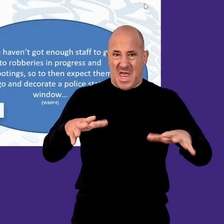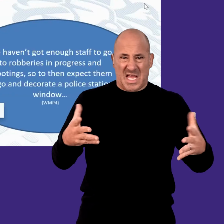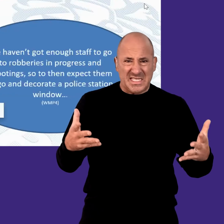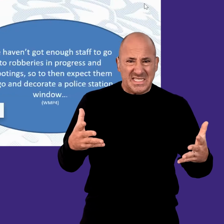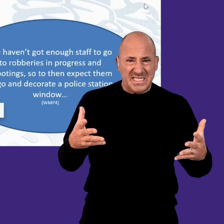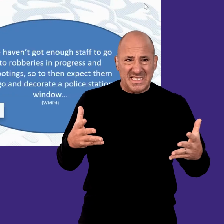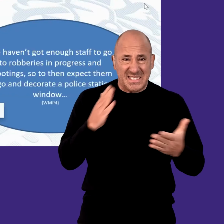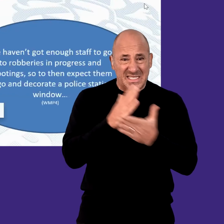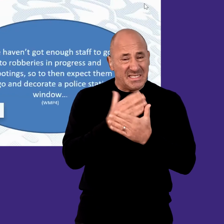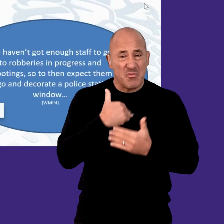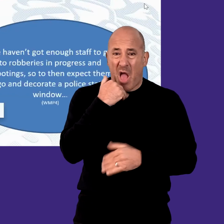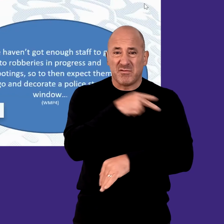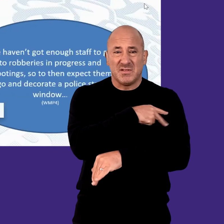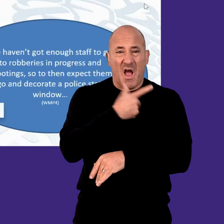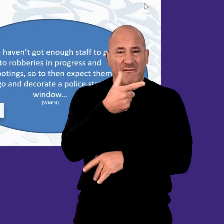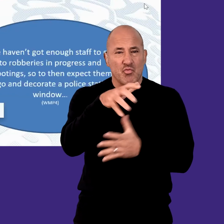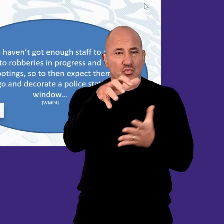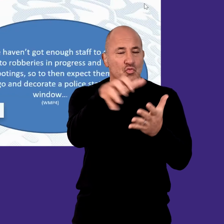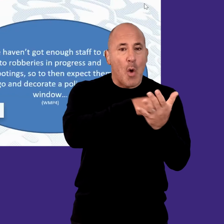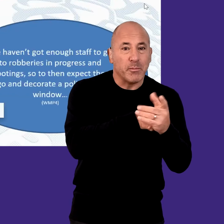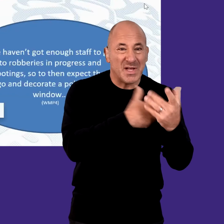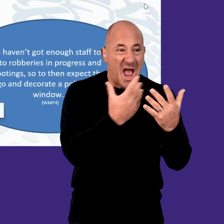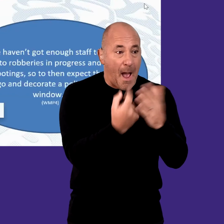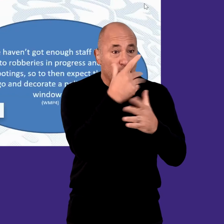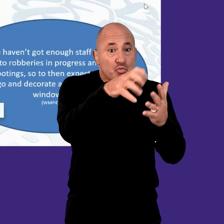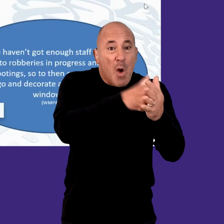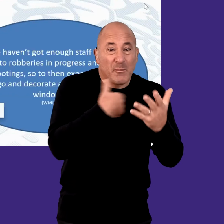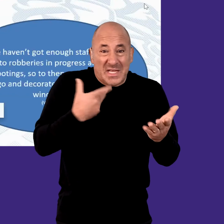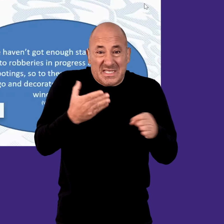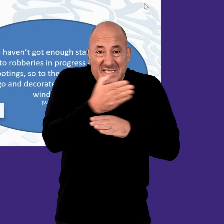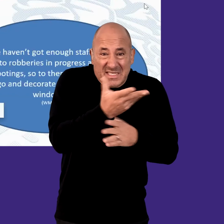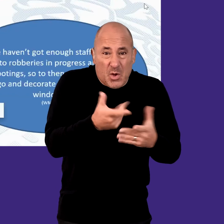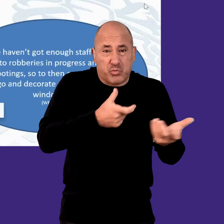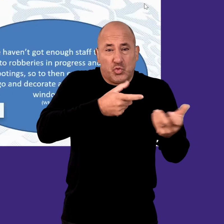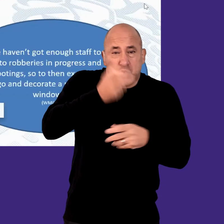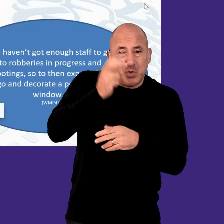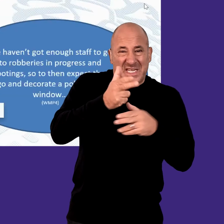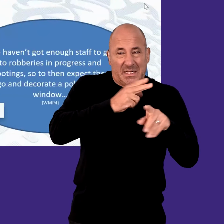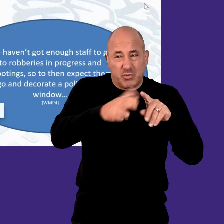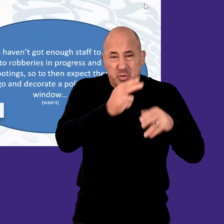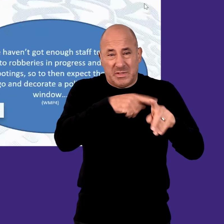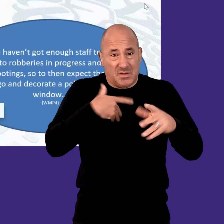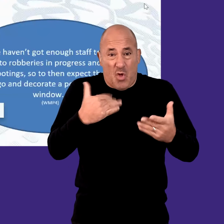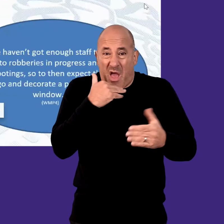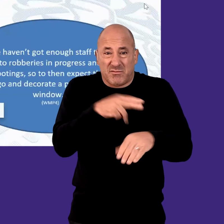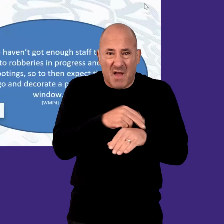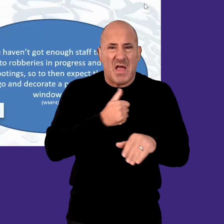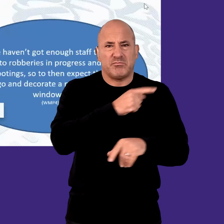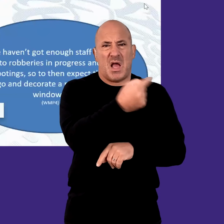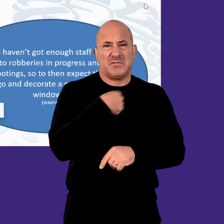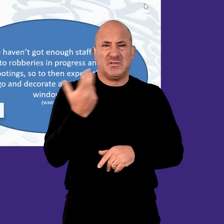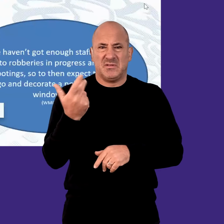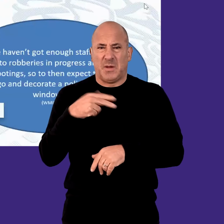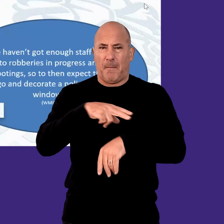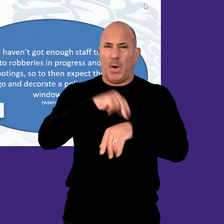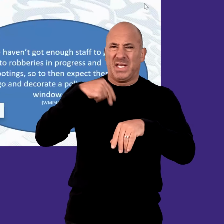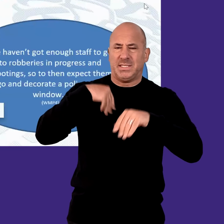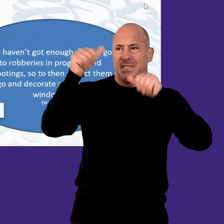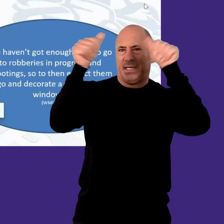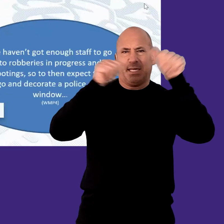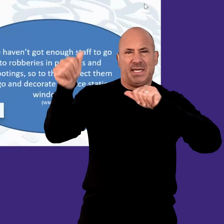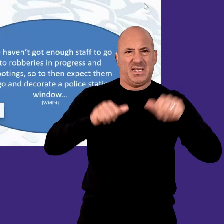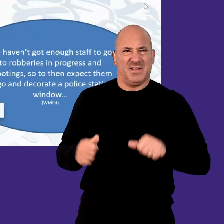with capacity. And so we did get pushback saying, we haven't got enough staff to go to robberies in progress and shootings, and then expecting them to go and